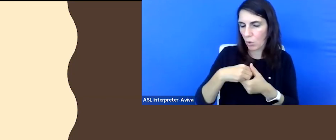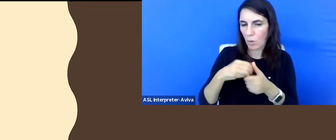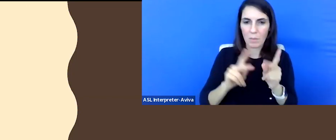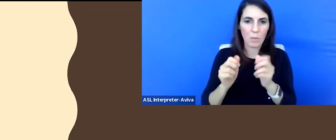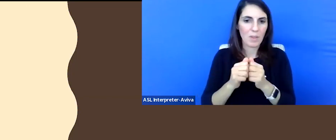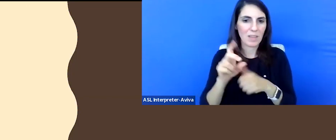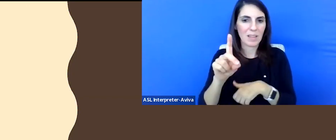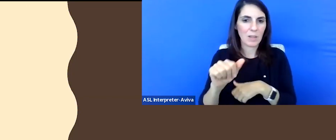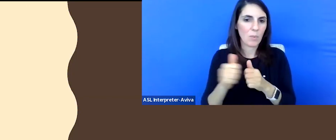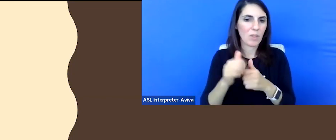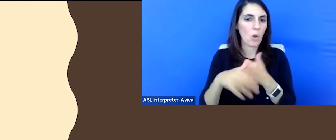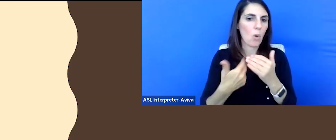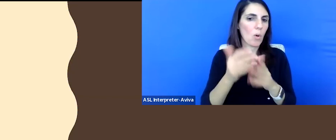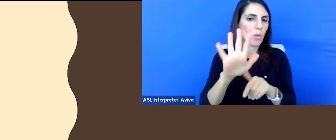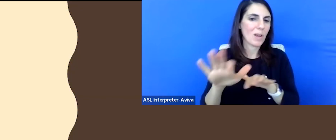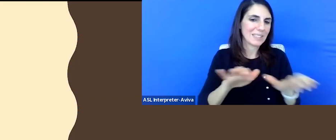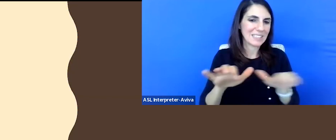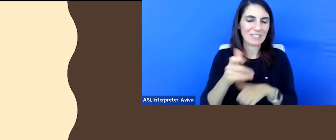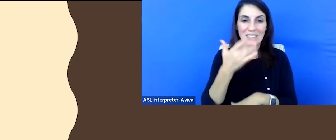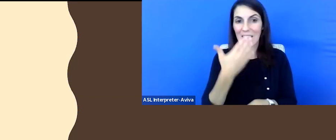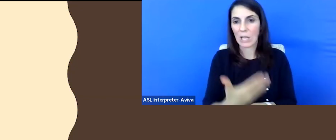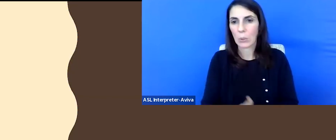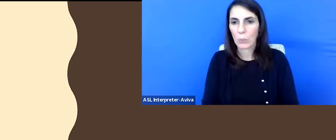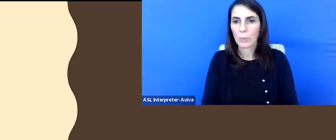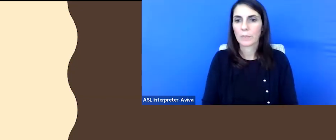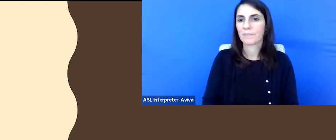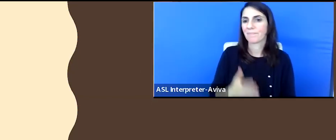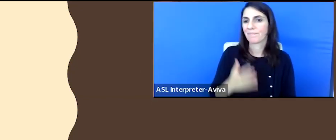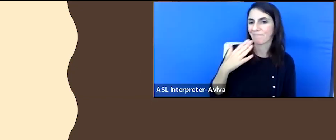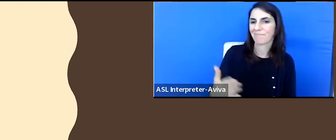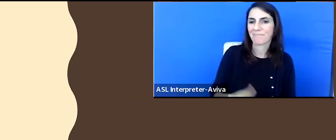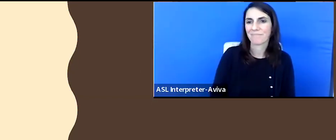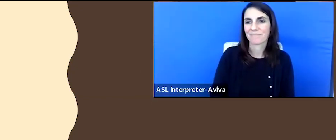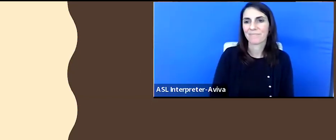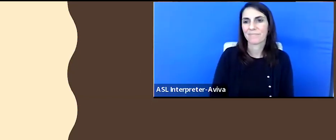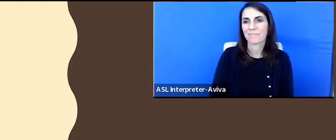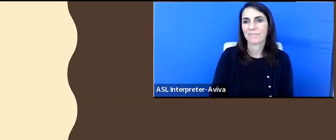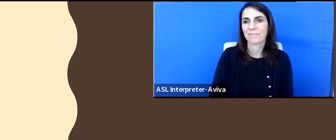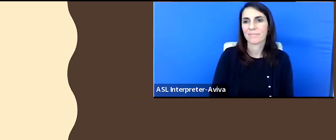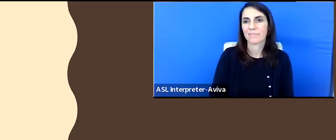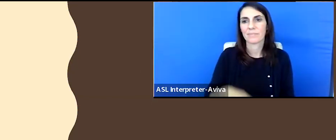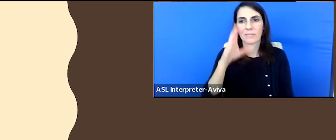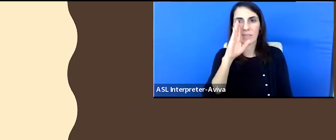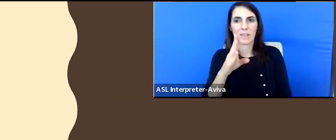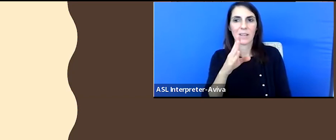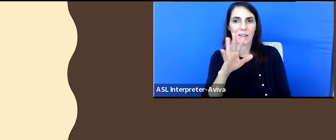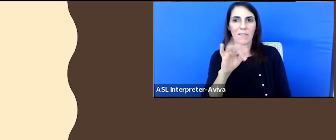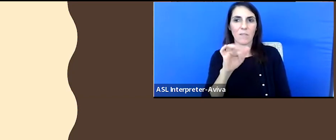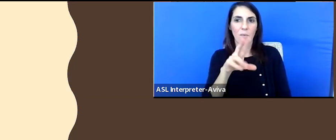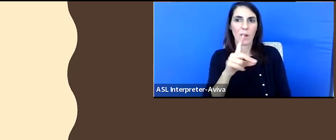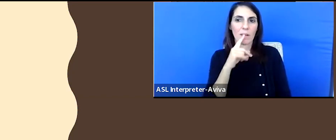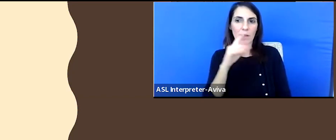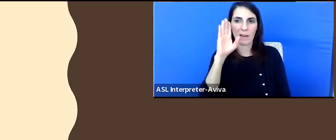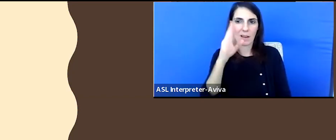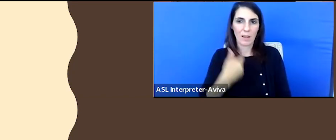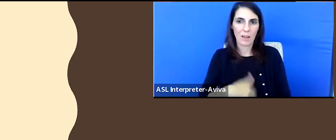all of their activities. Thanks. Thank you. Hi, Debbie. I'll go ahead and go. My name